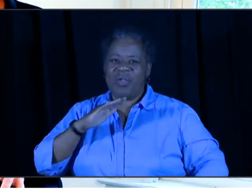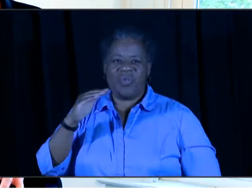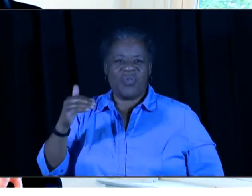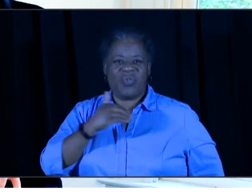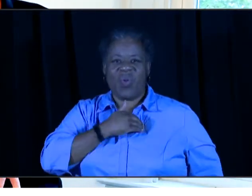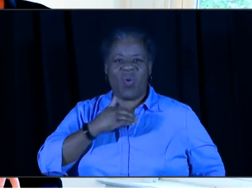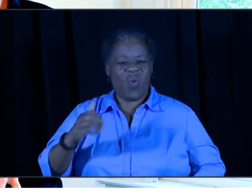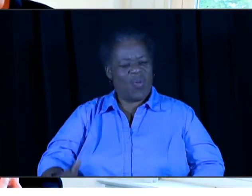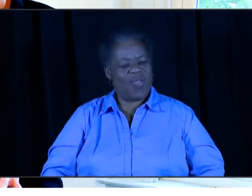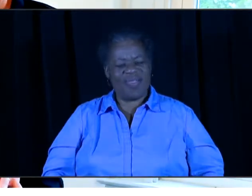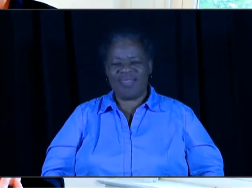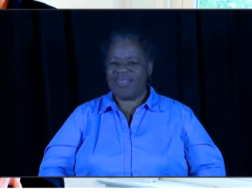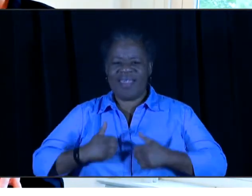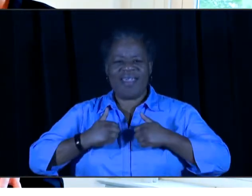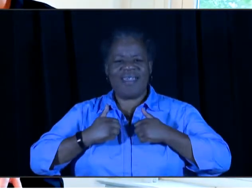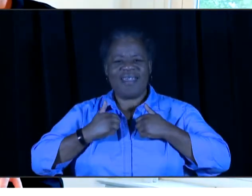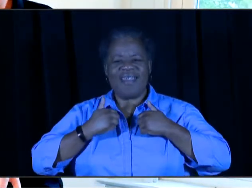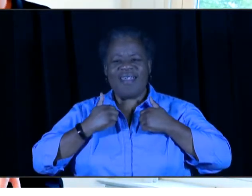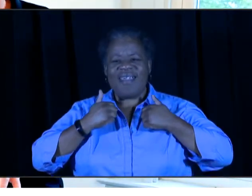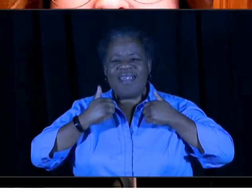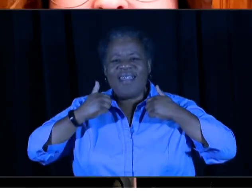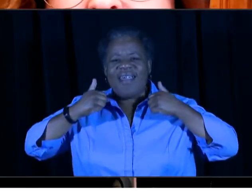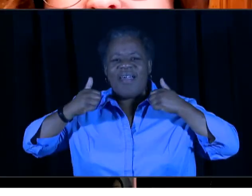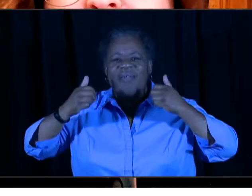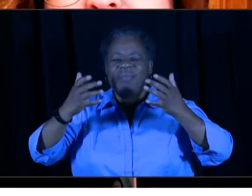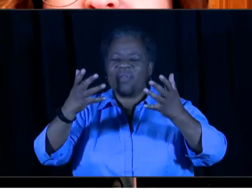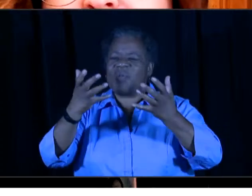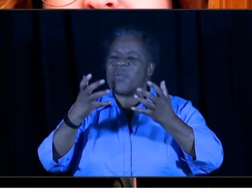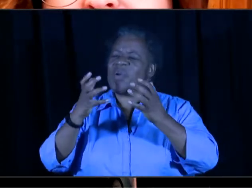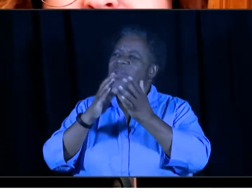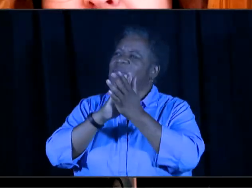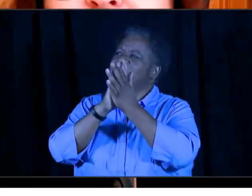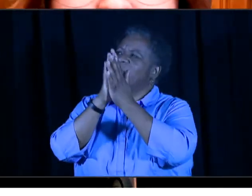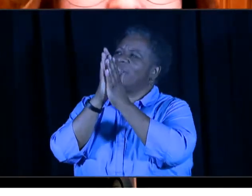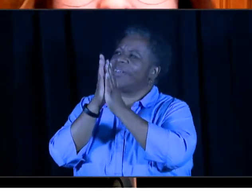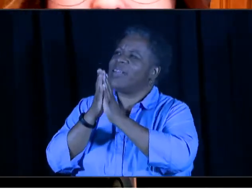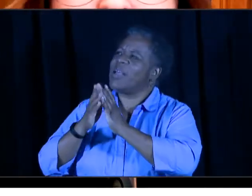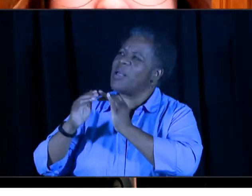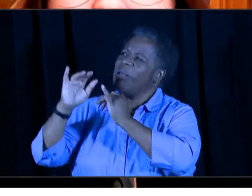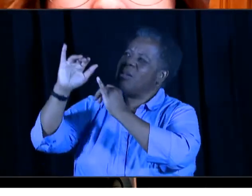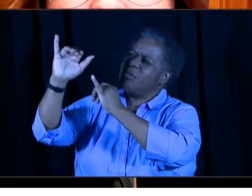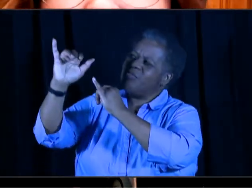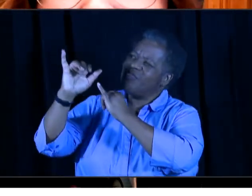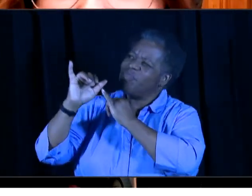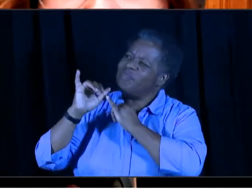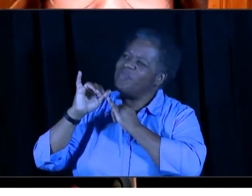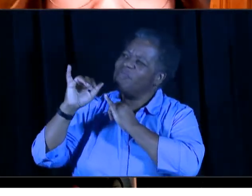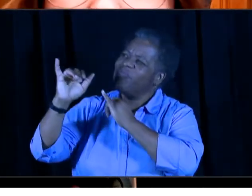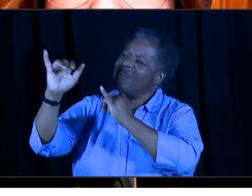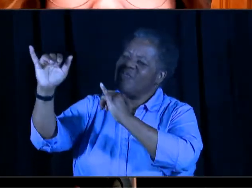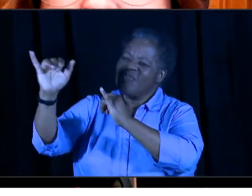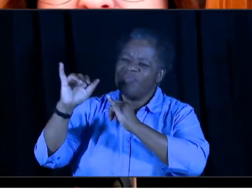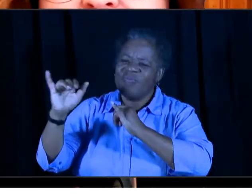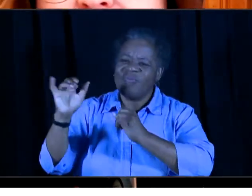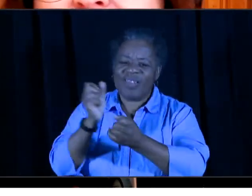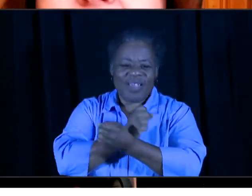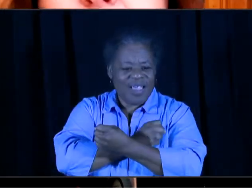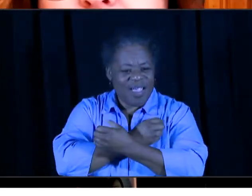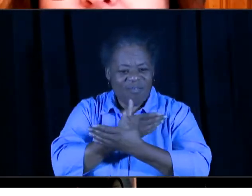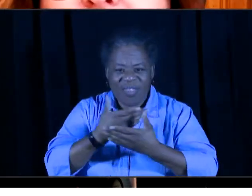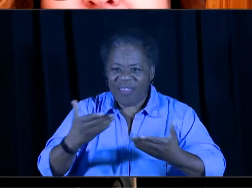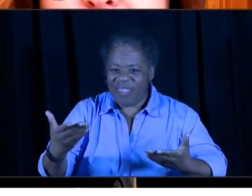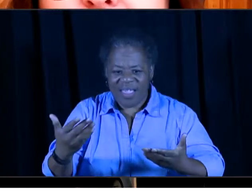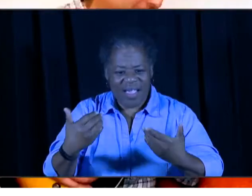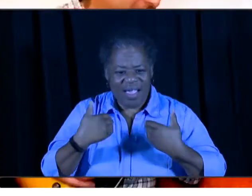will live. Oh, to be like you, I give all I